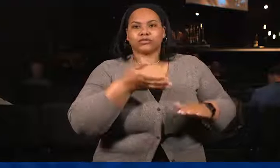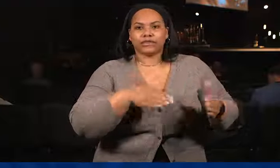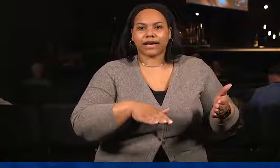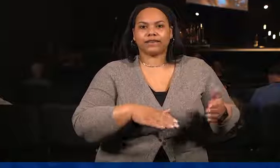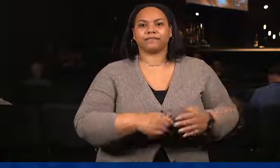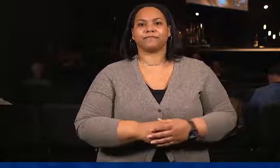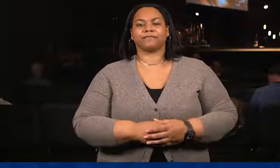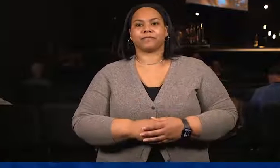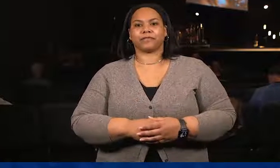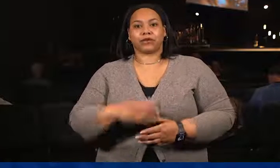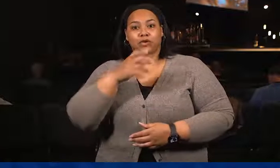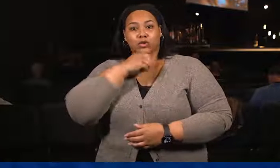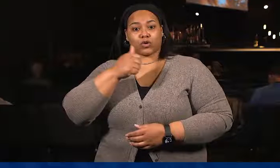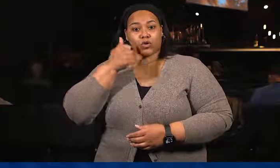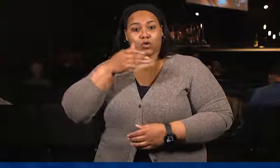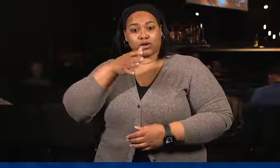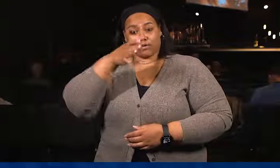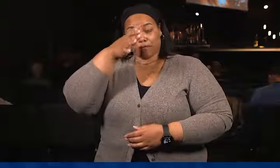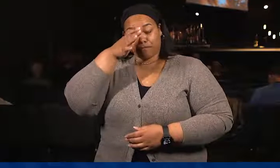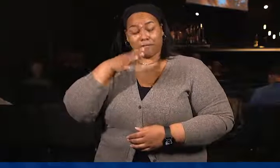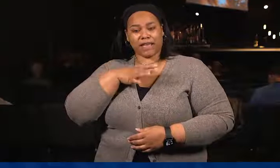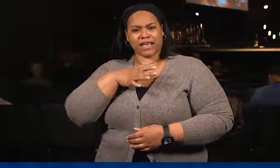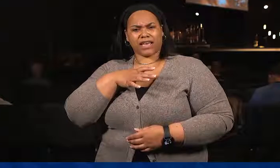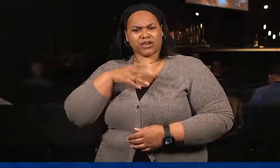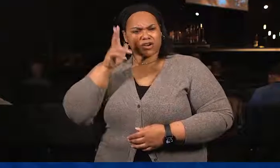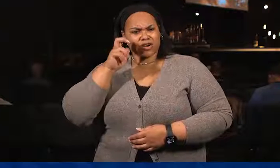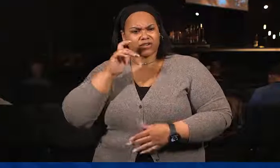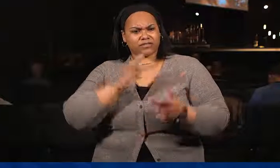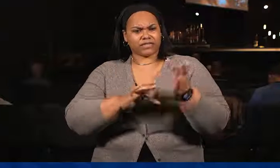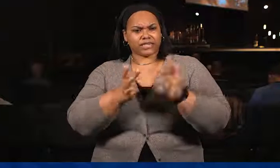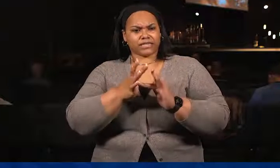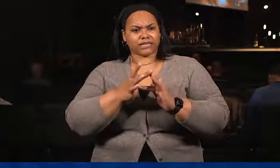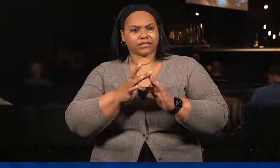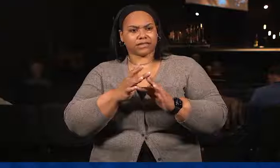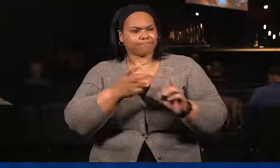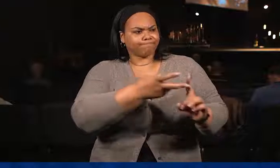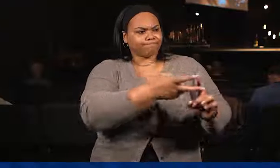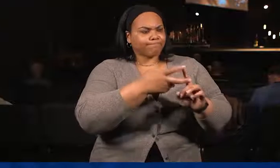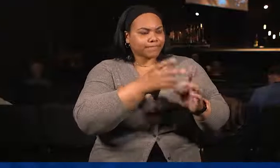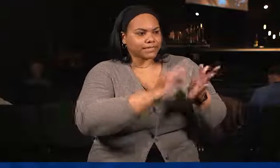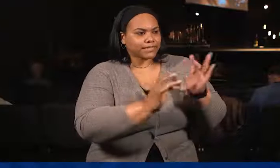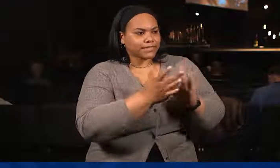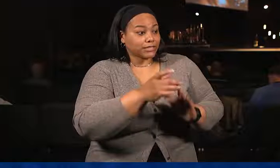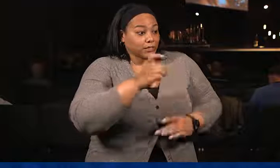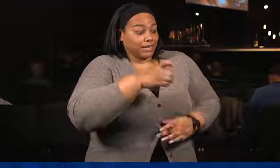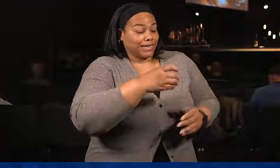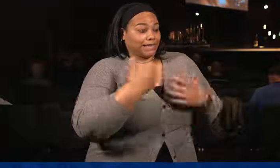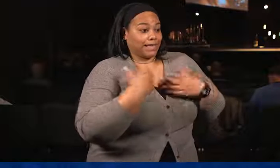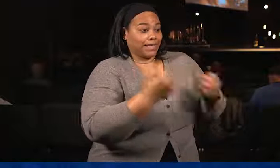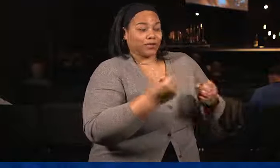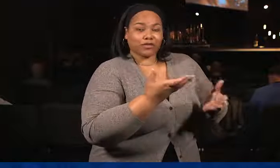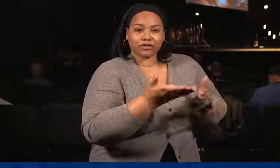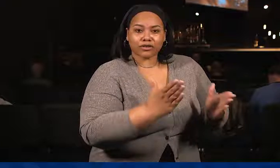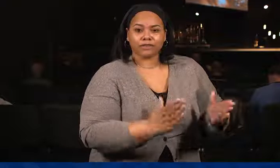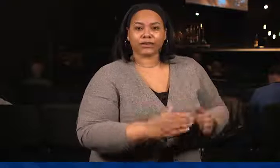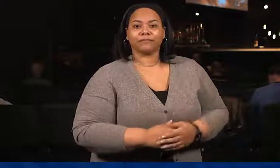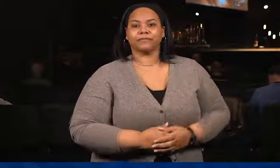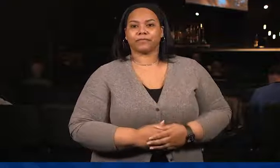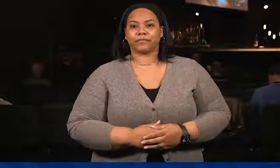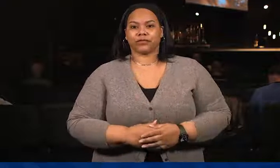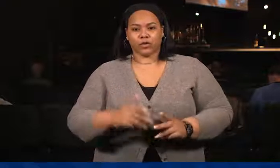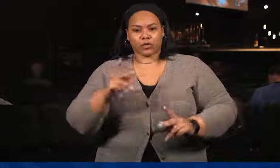some elders of the Jews to him, asking him to come and heal his servant. When they came to